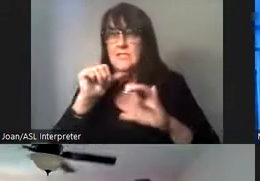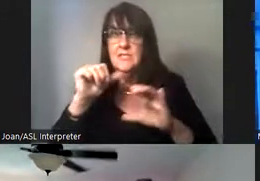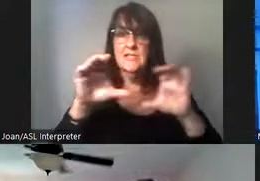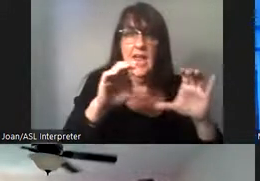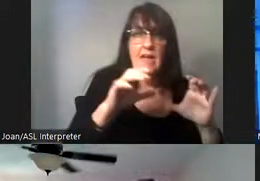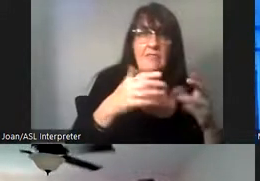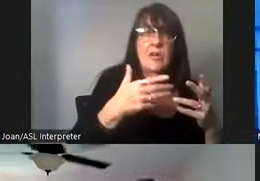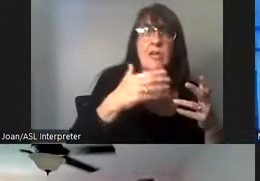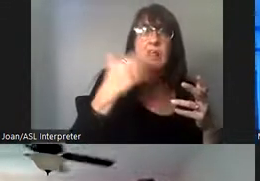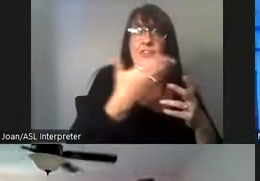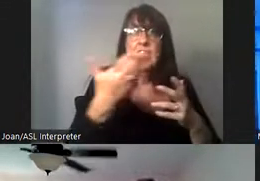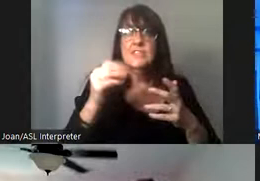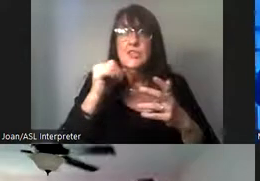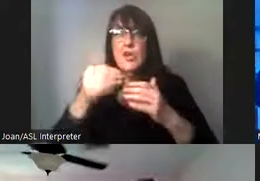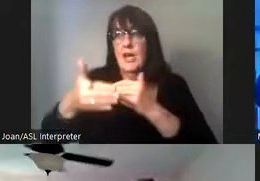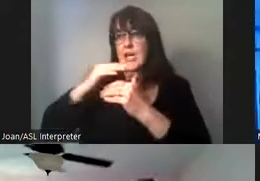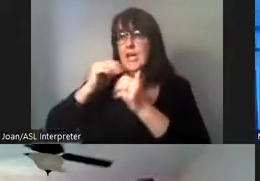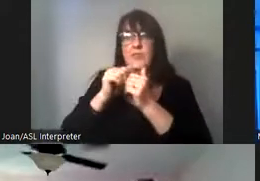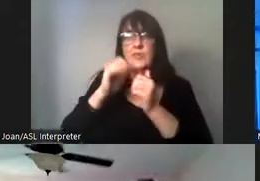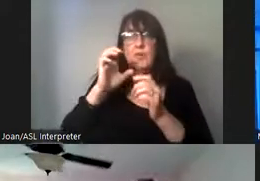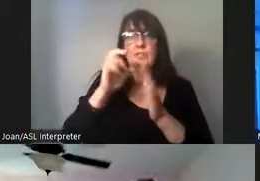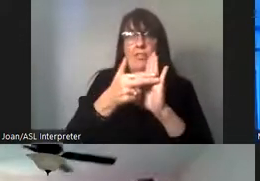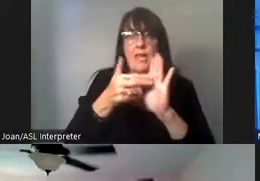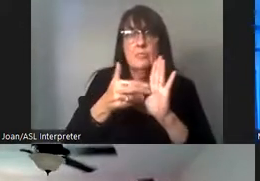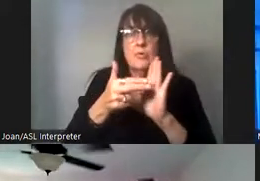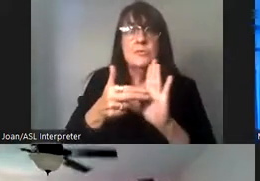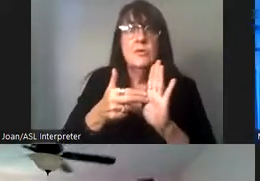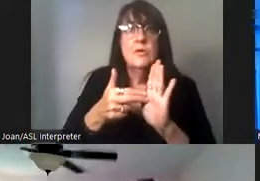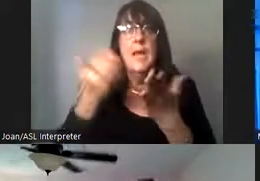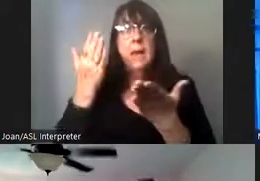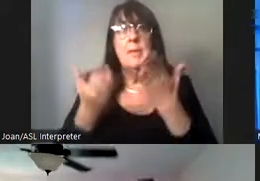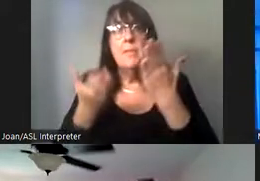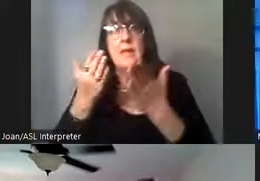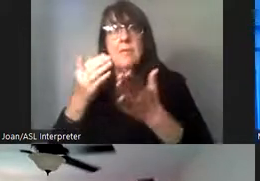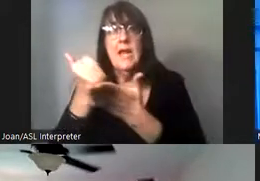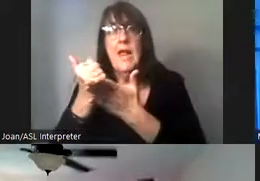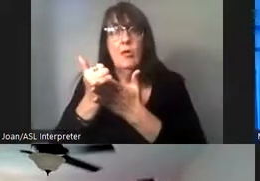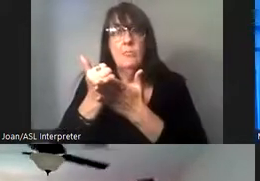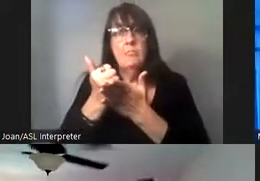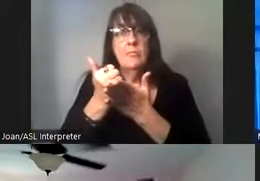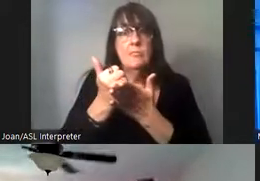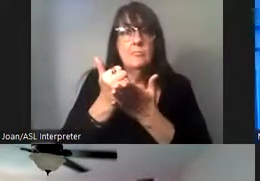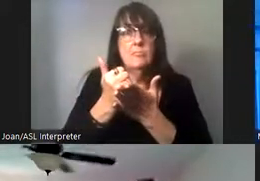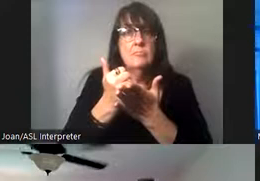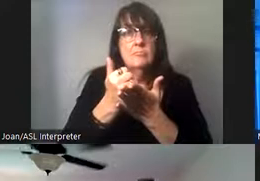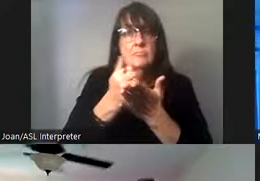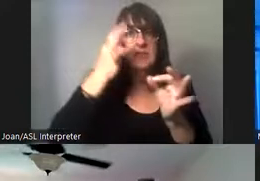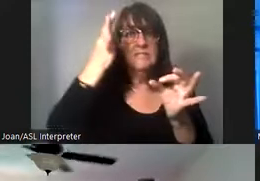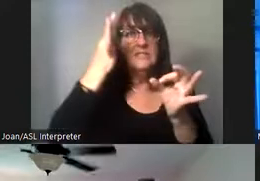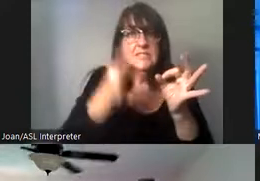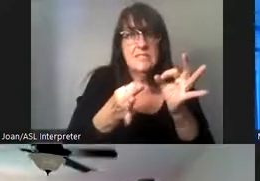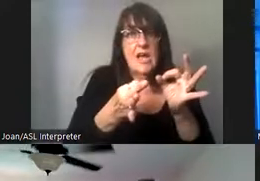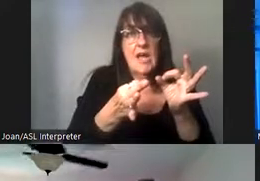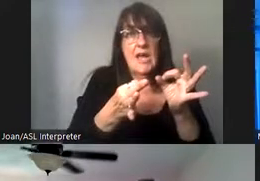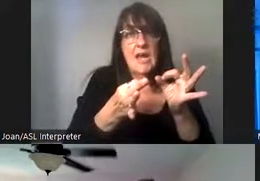like those things that are not yet covered by eco-labels, that might actually help feed making the take